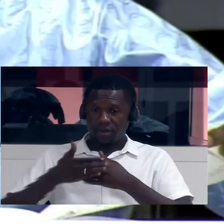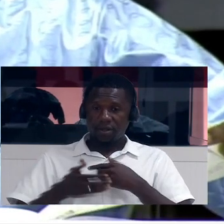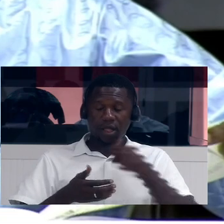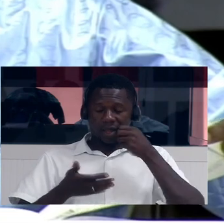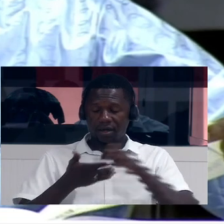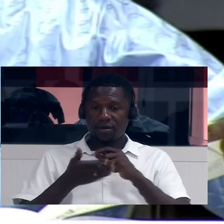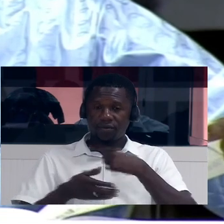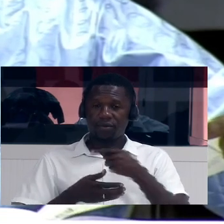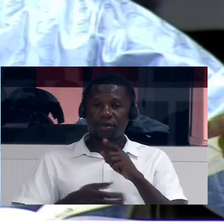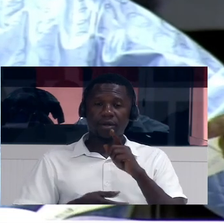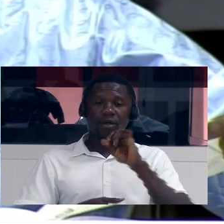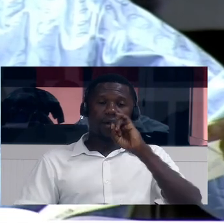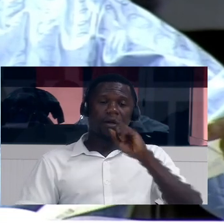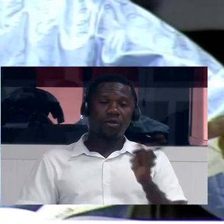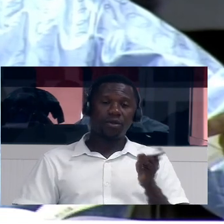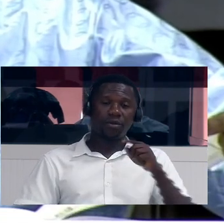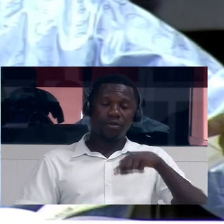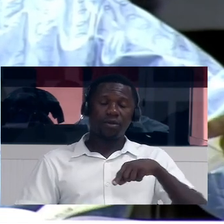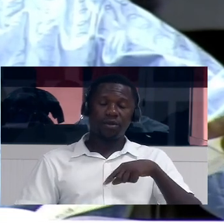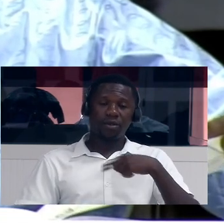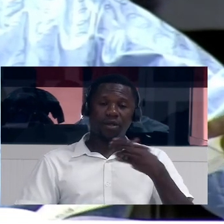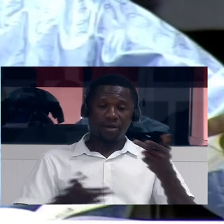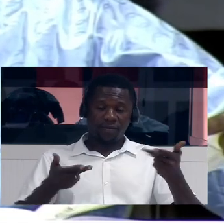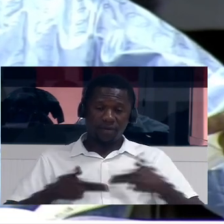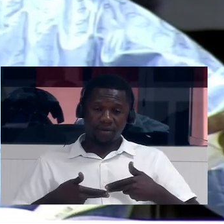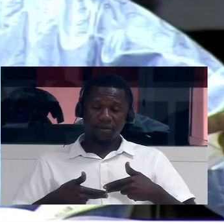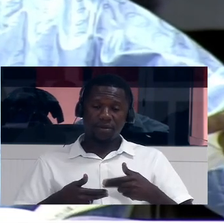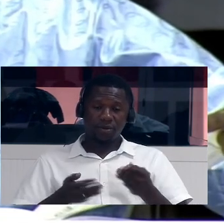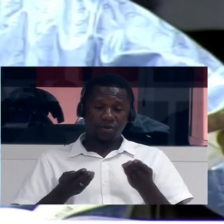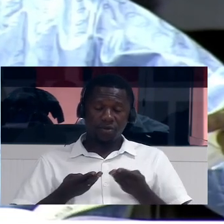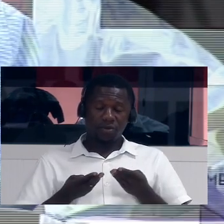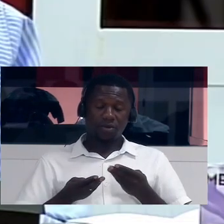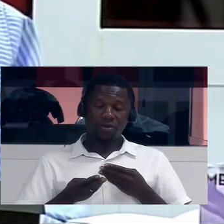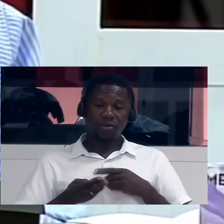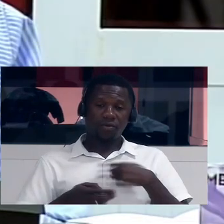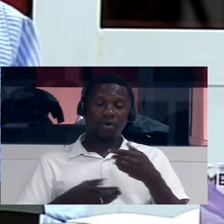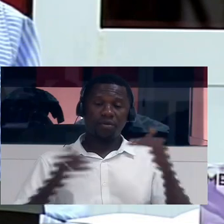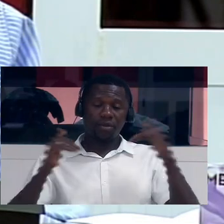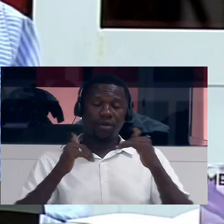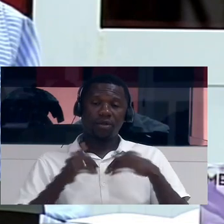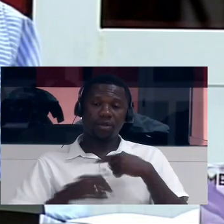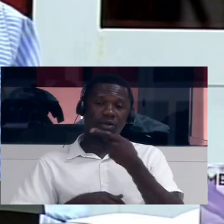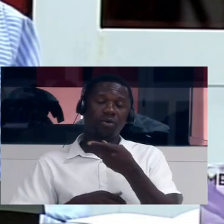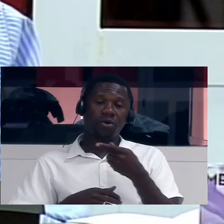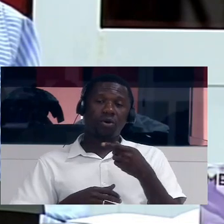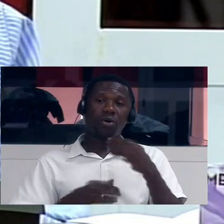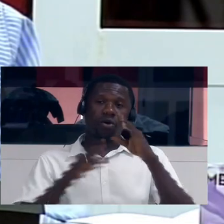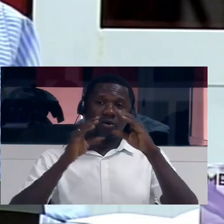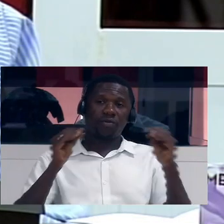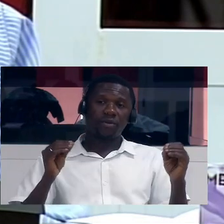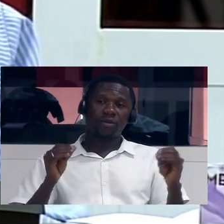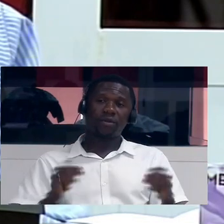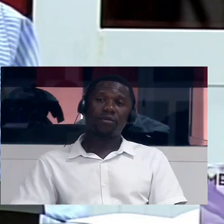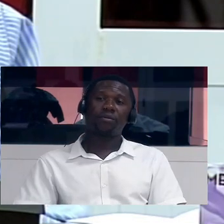inviting the students' union to a meeting at your office. That was the one for which I left for the airport. I'm sure that's the